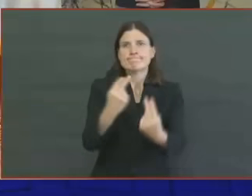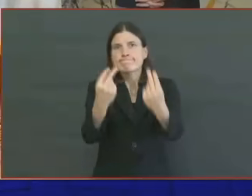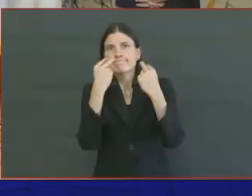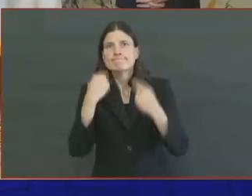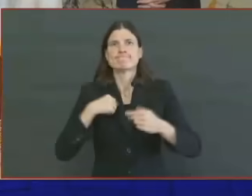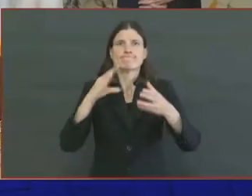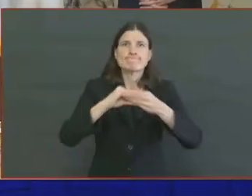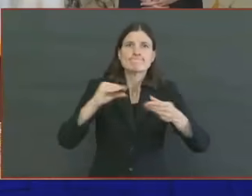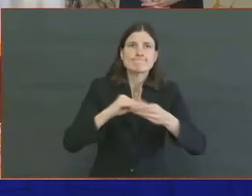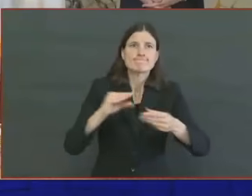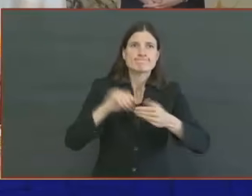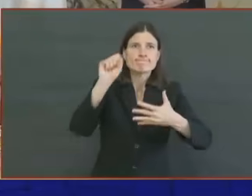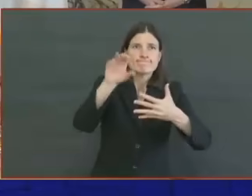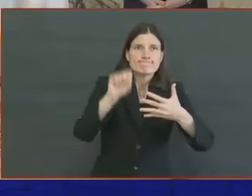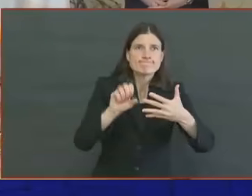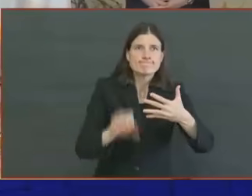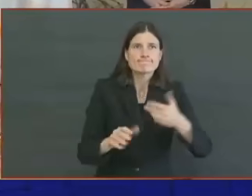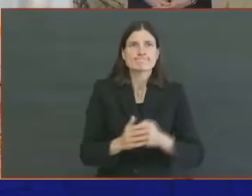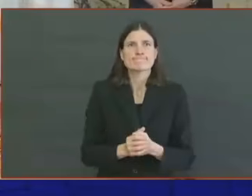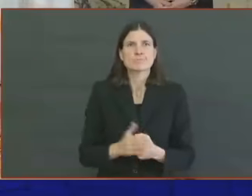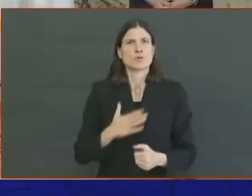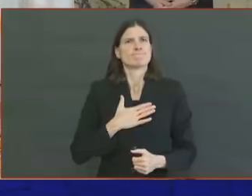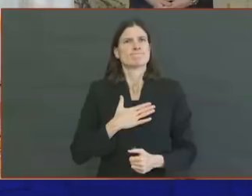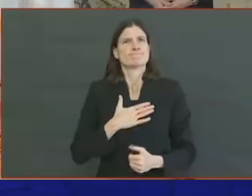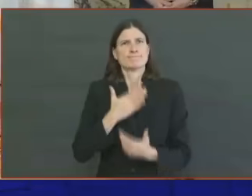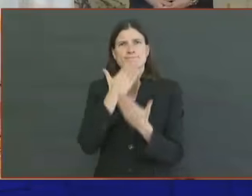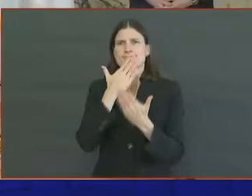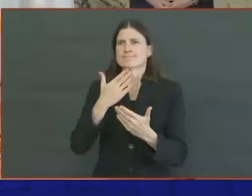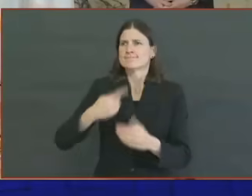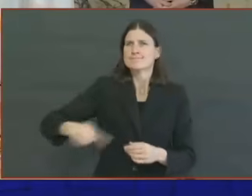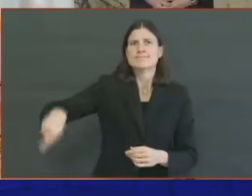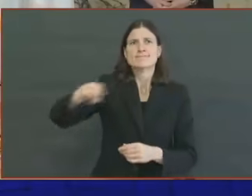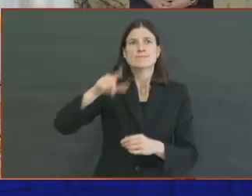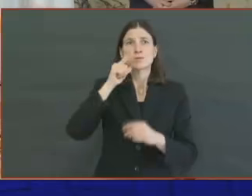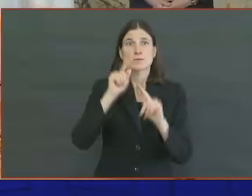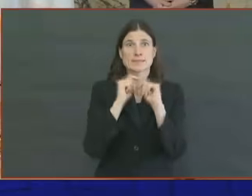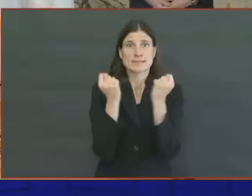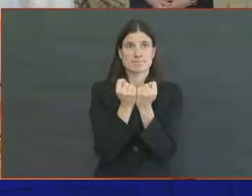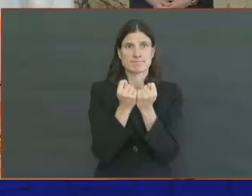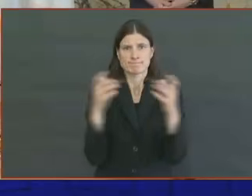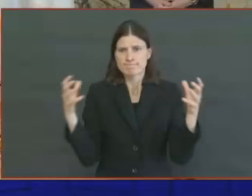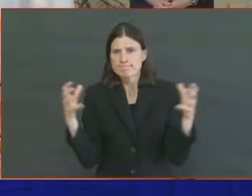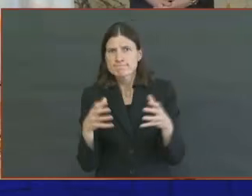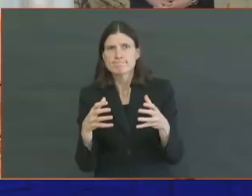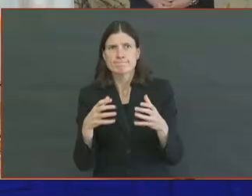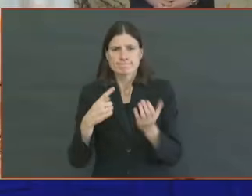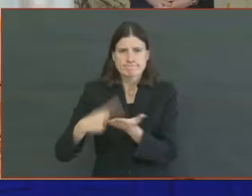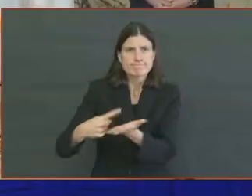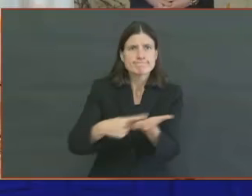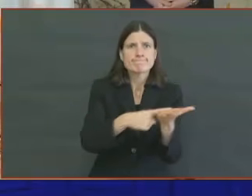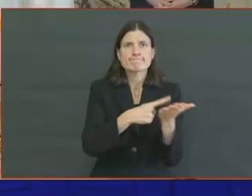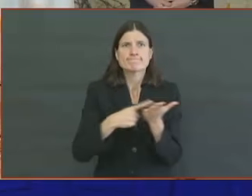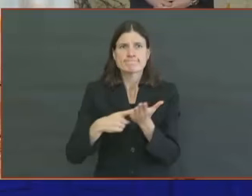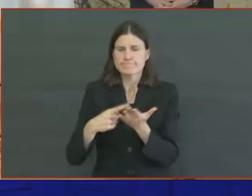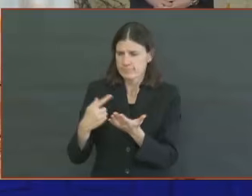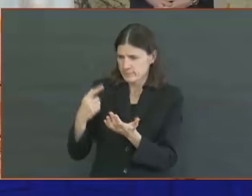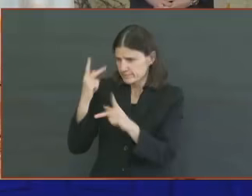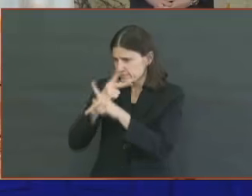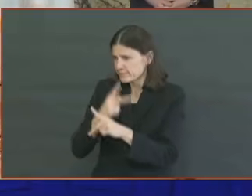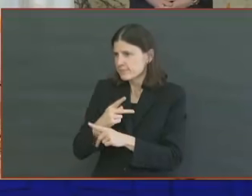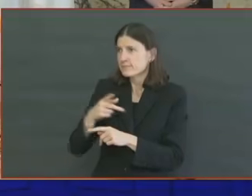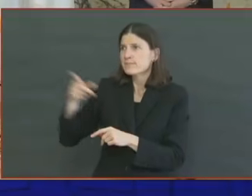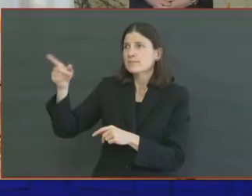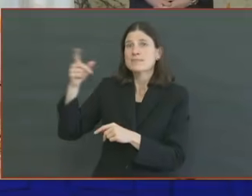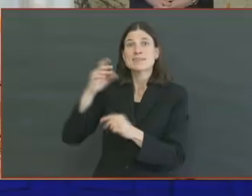to the whole team that has been working very hard behind the scenes to help develop the kinds of models and projections that